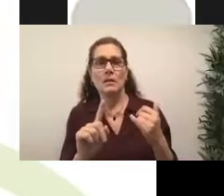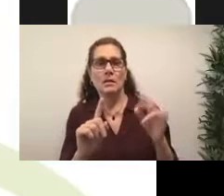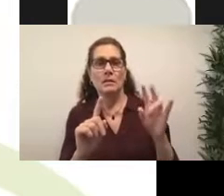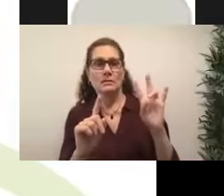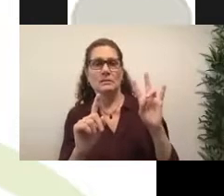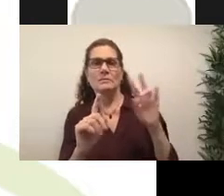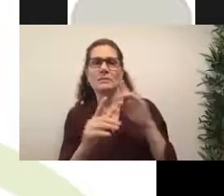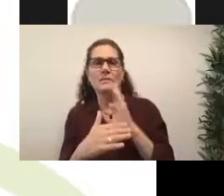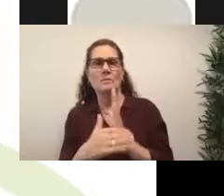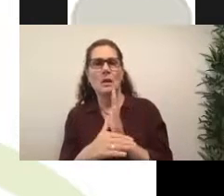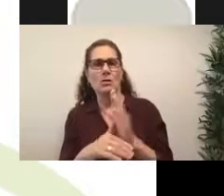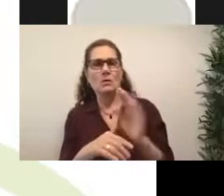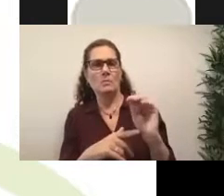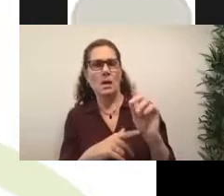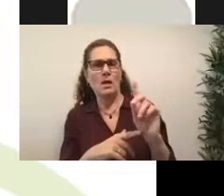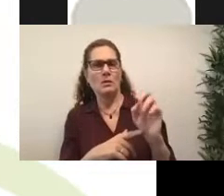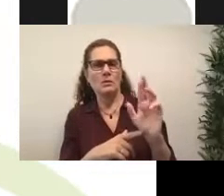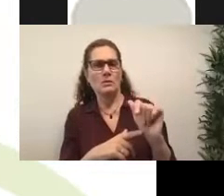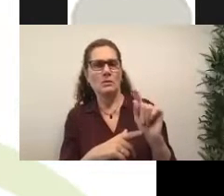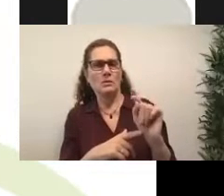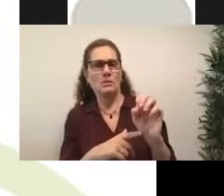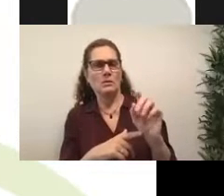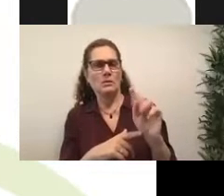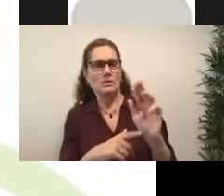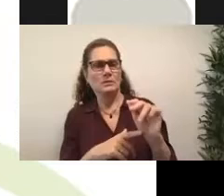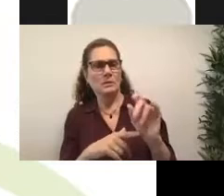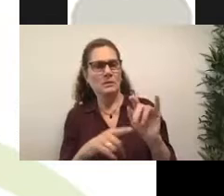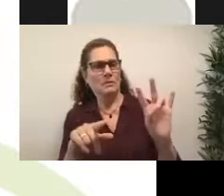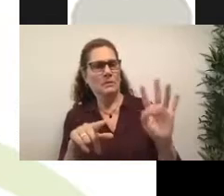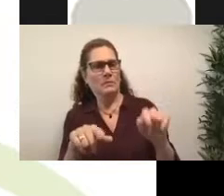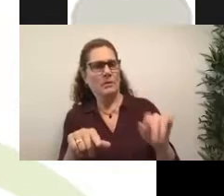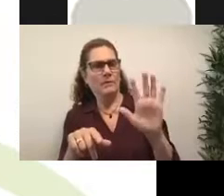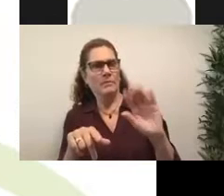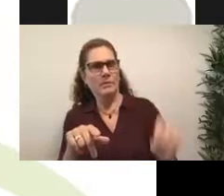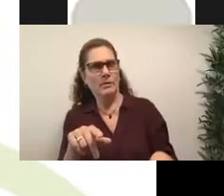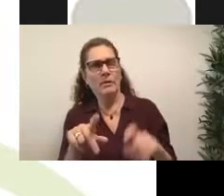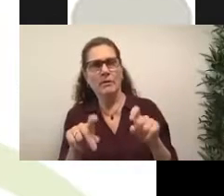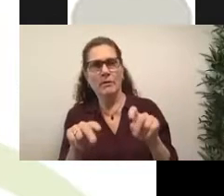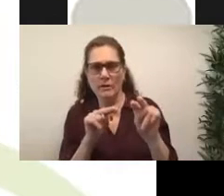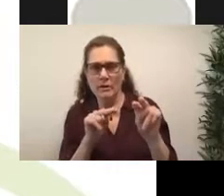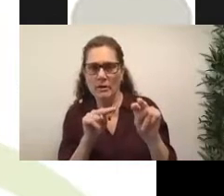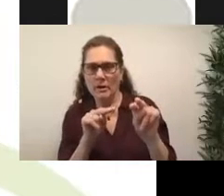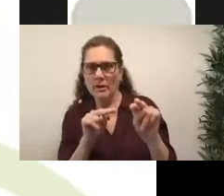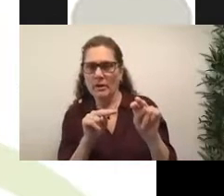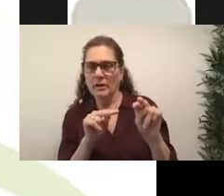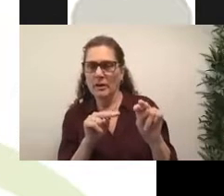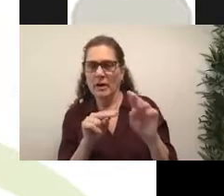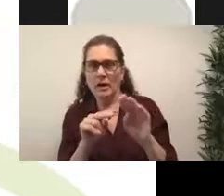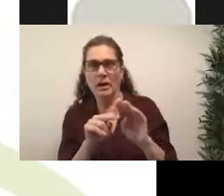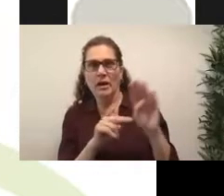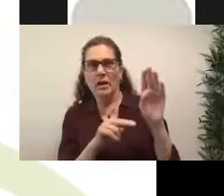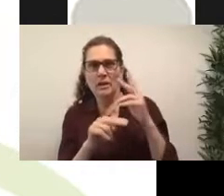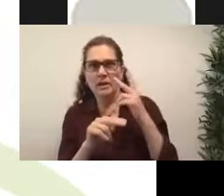7.5%. So it continues to be a serious issue. We are continuing to see more hospitalizations and deaths, and that's something we want to